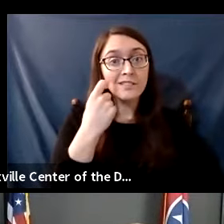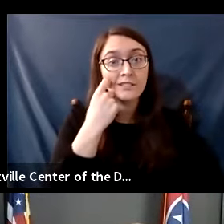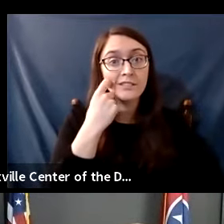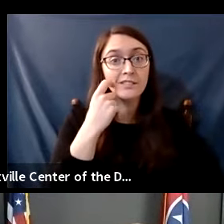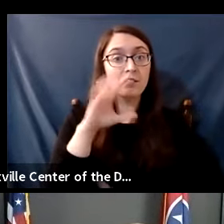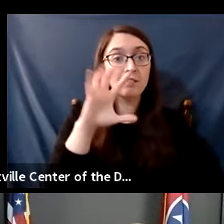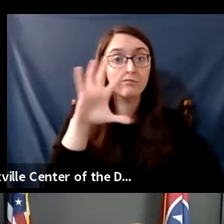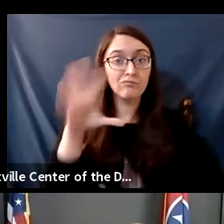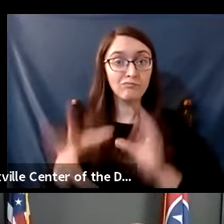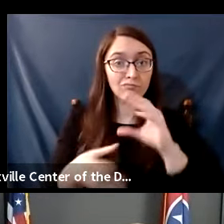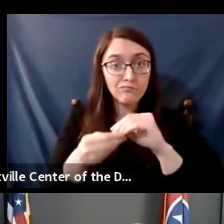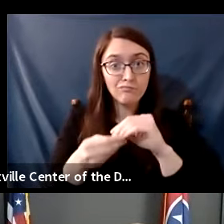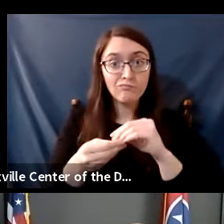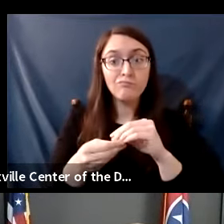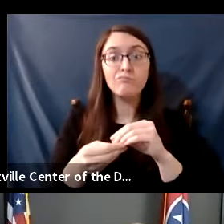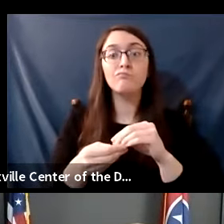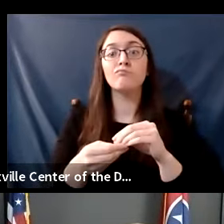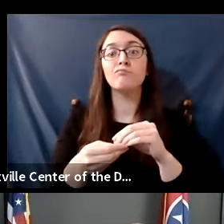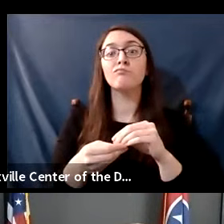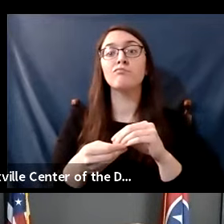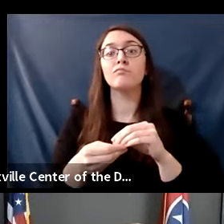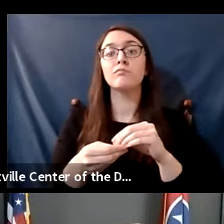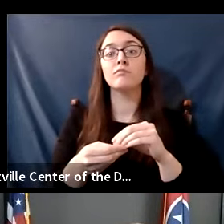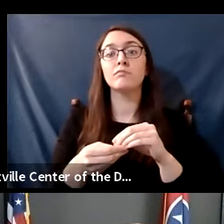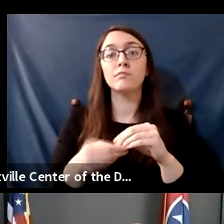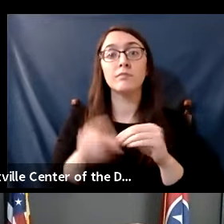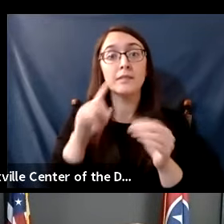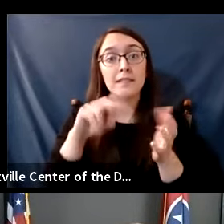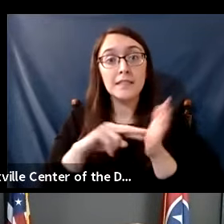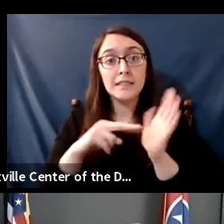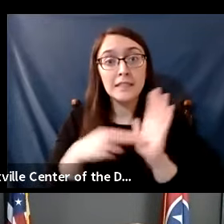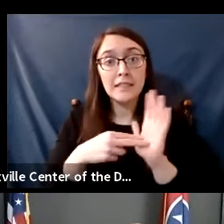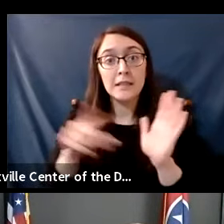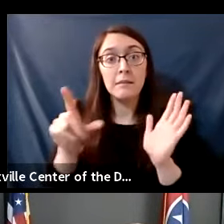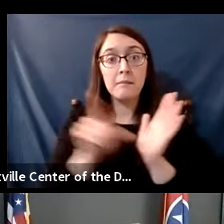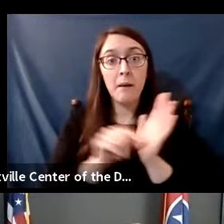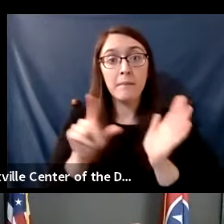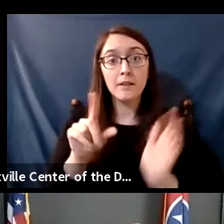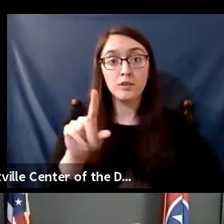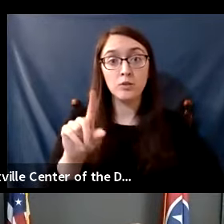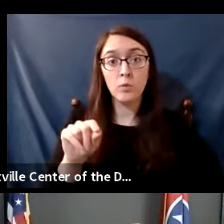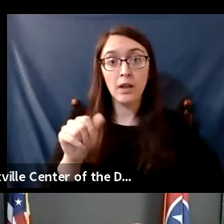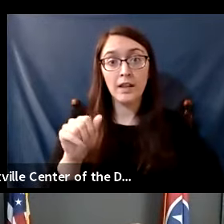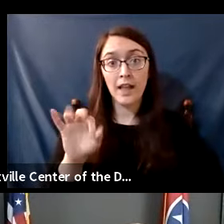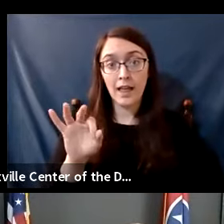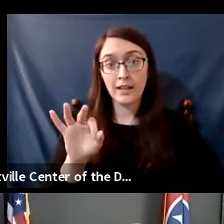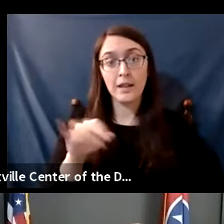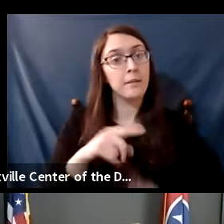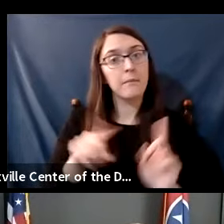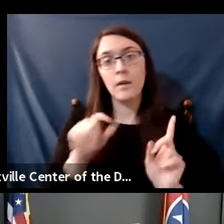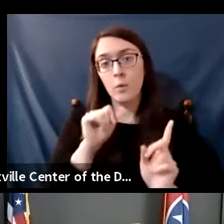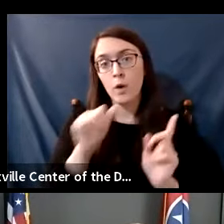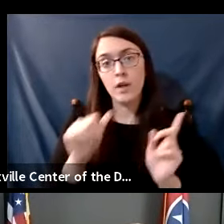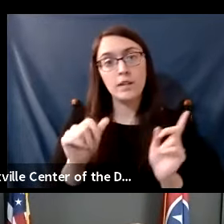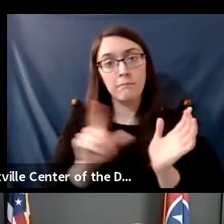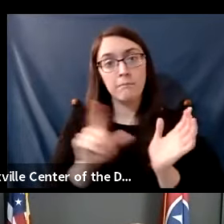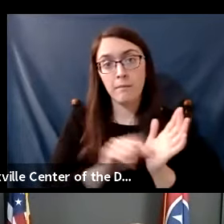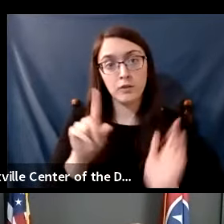compiled for and intended to be published in 2019, but was not published in 2019